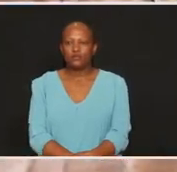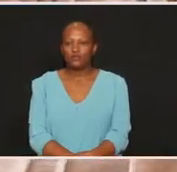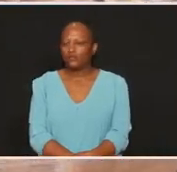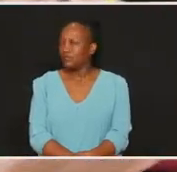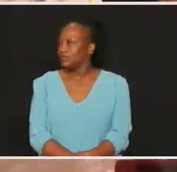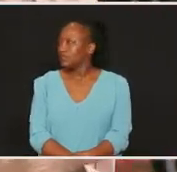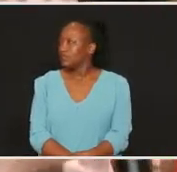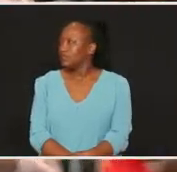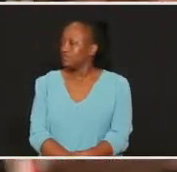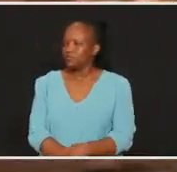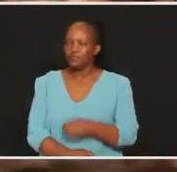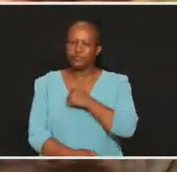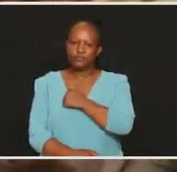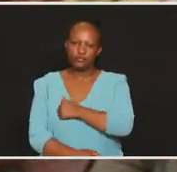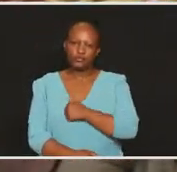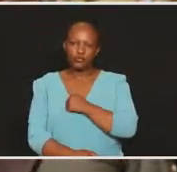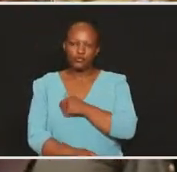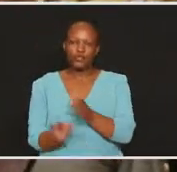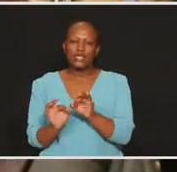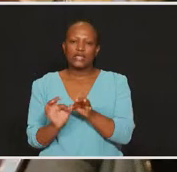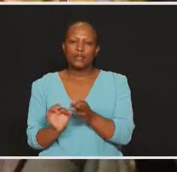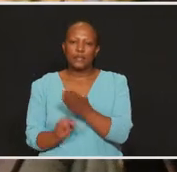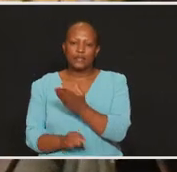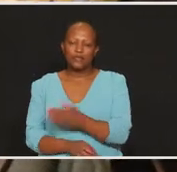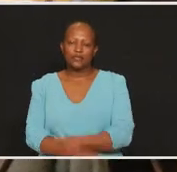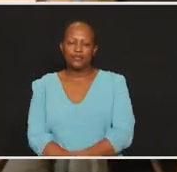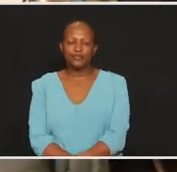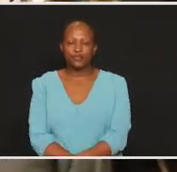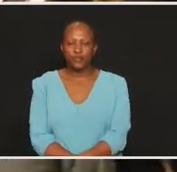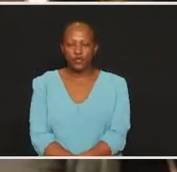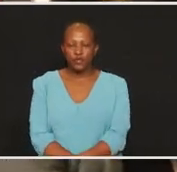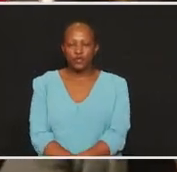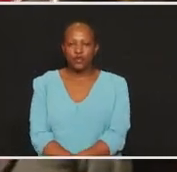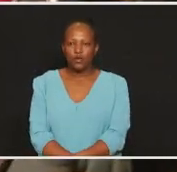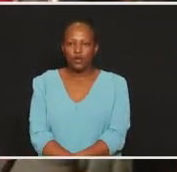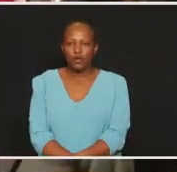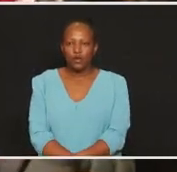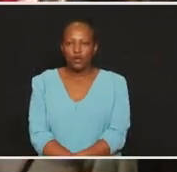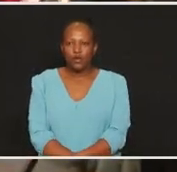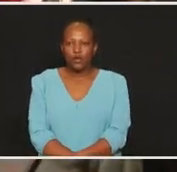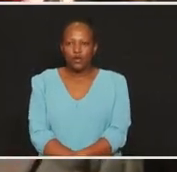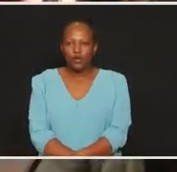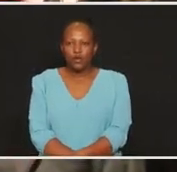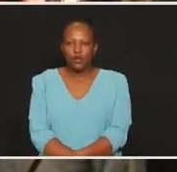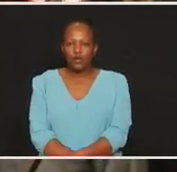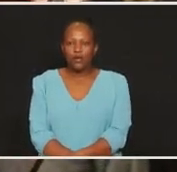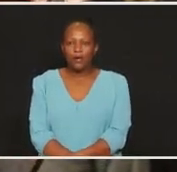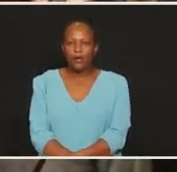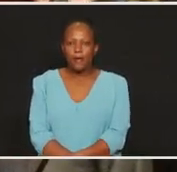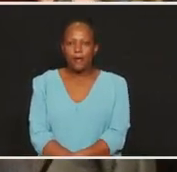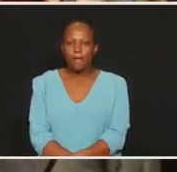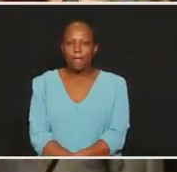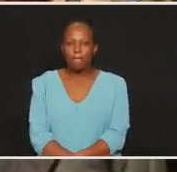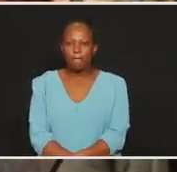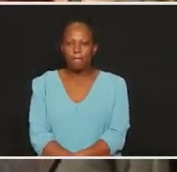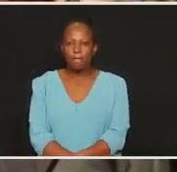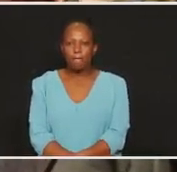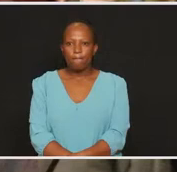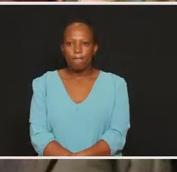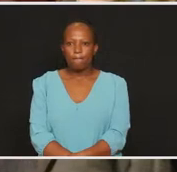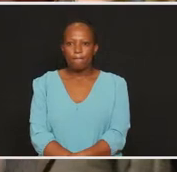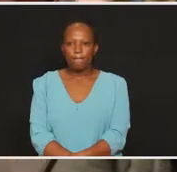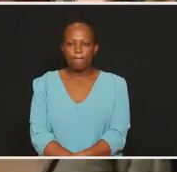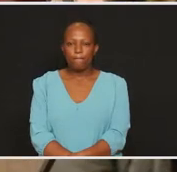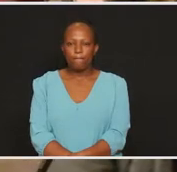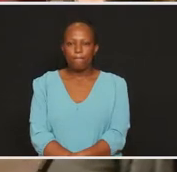sorry sorry apologies my name is malifah Joel I reject the bill especially the matter of